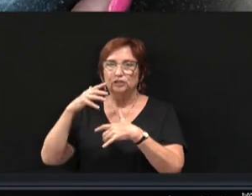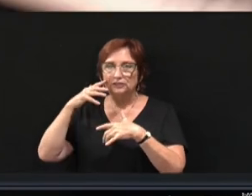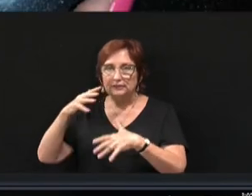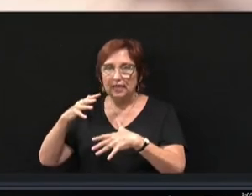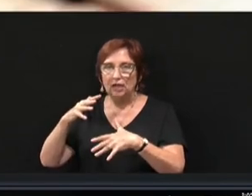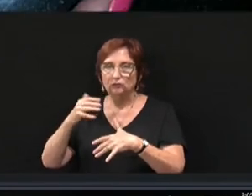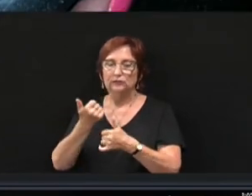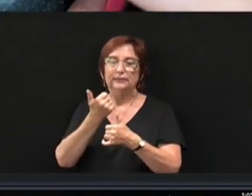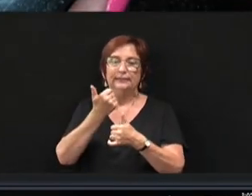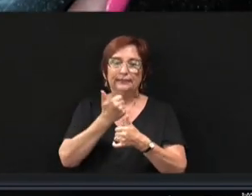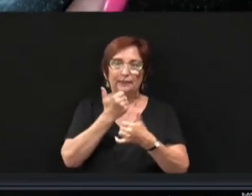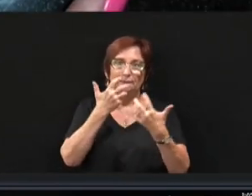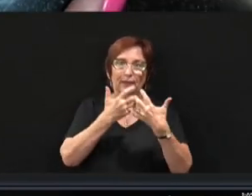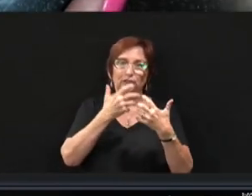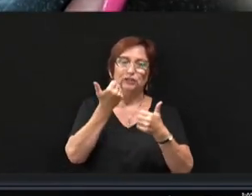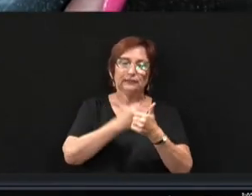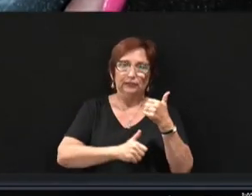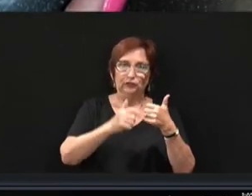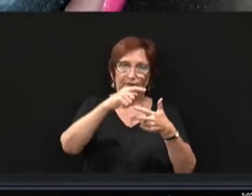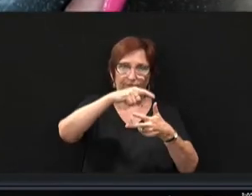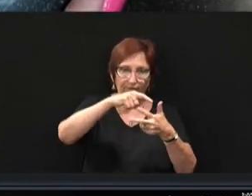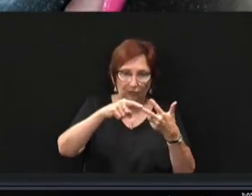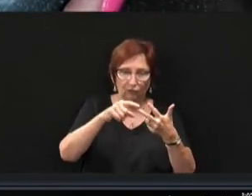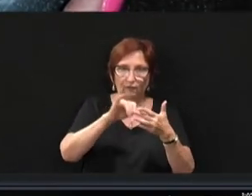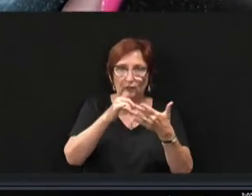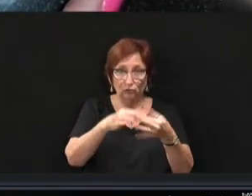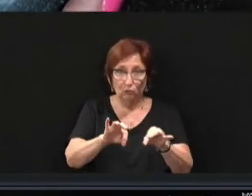is important to know that when you do a